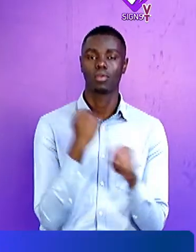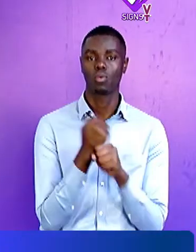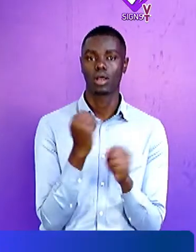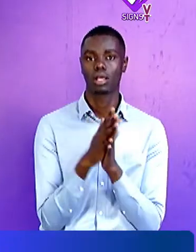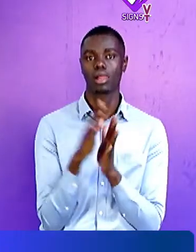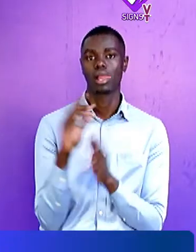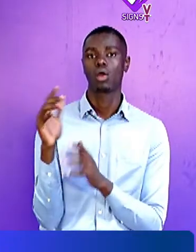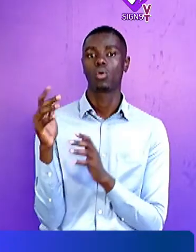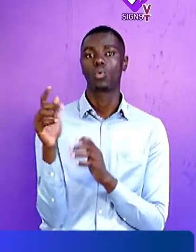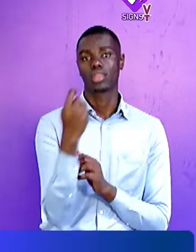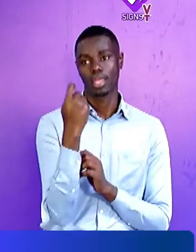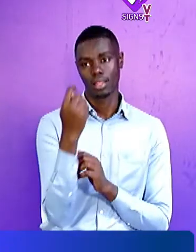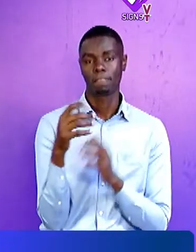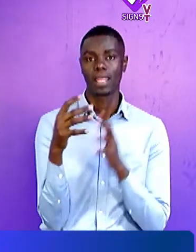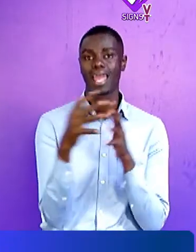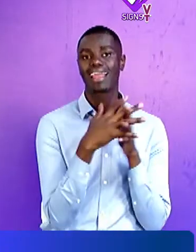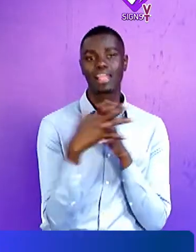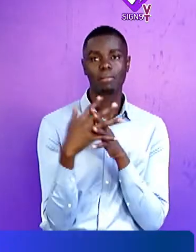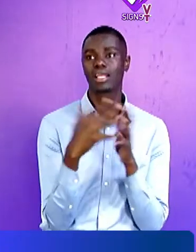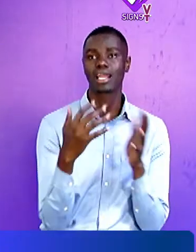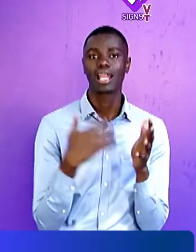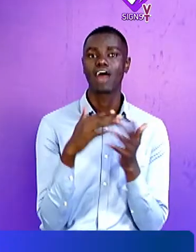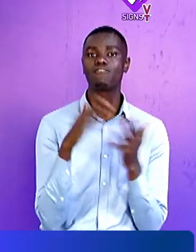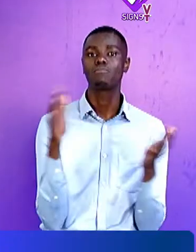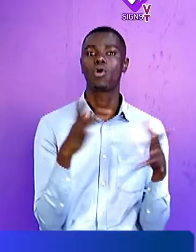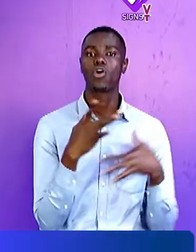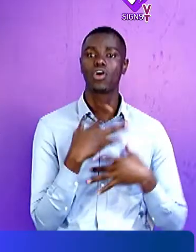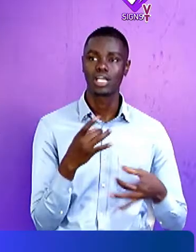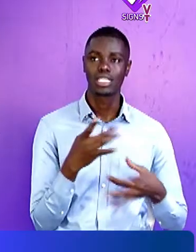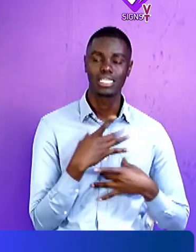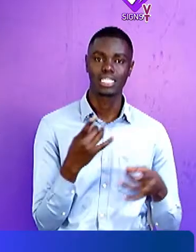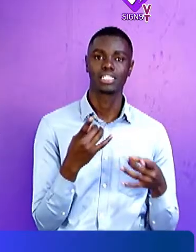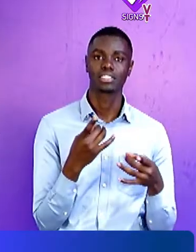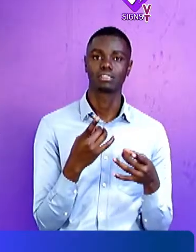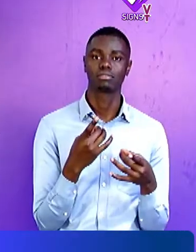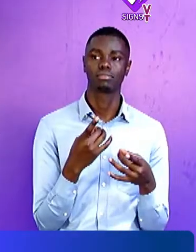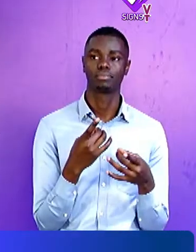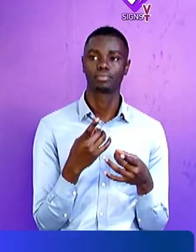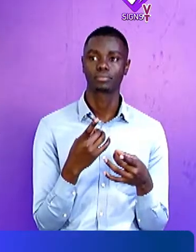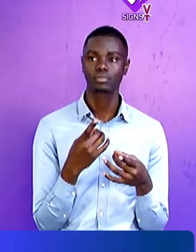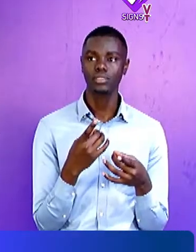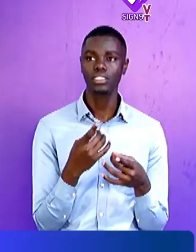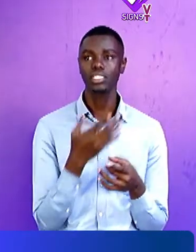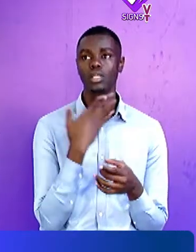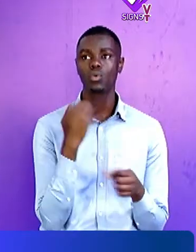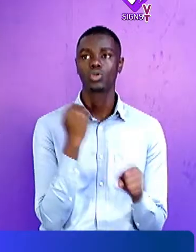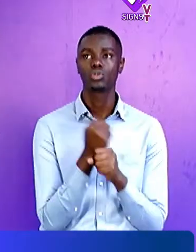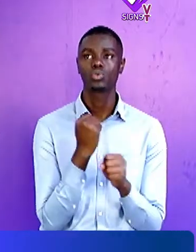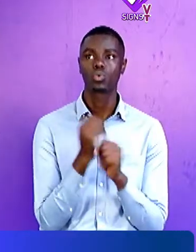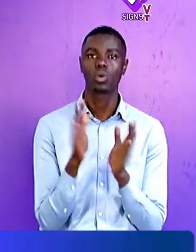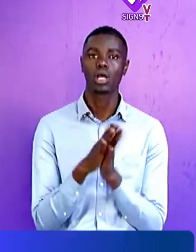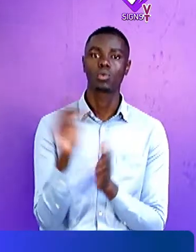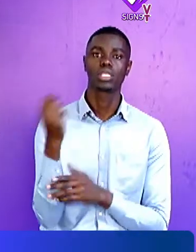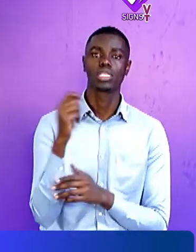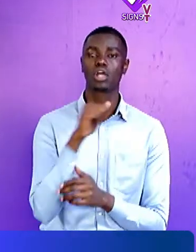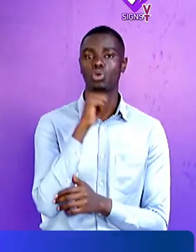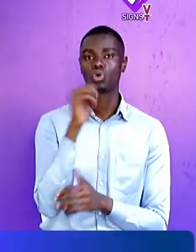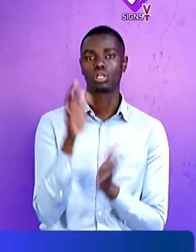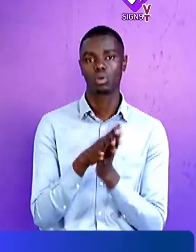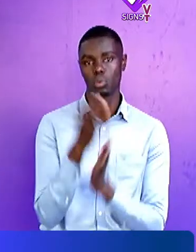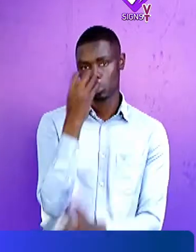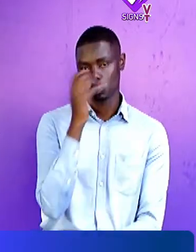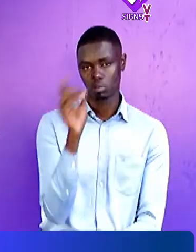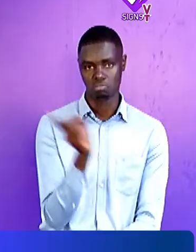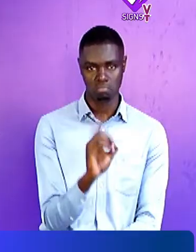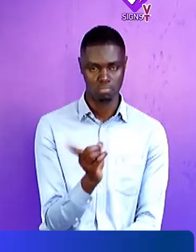Kenyans. And if Americans have no interest in Ruto as a person, they want to work with Kenya, not with William Ruto.